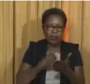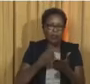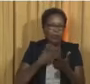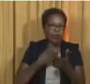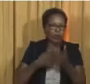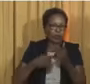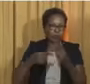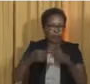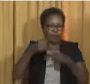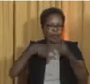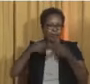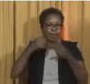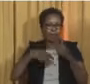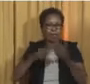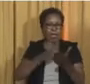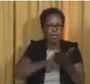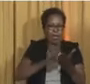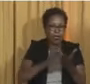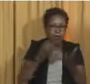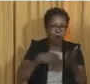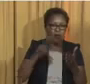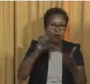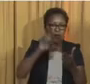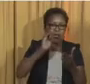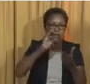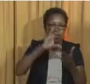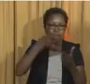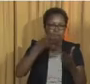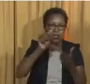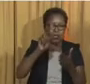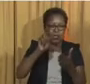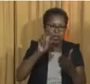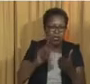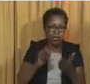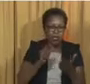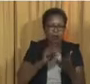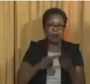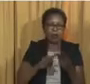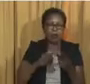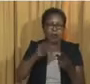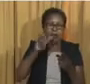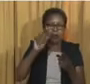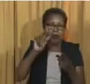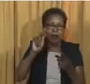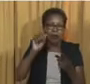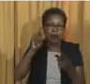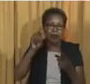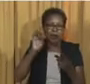Albert, Maukas Makize, and Therese O'Keefe.